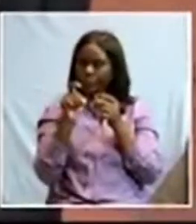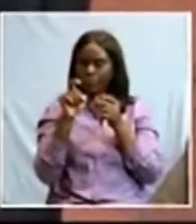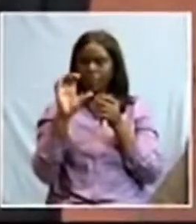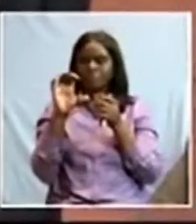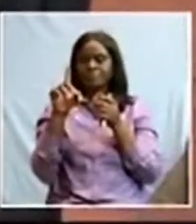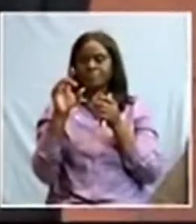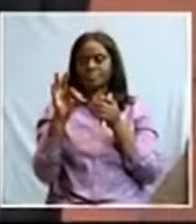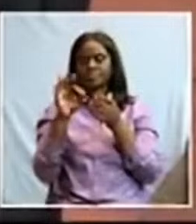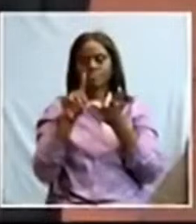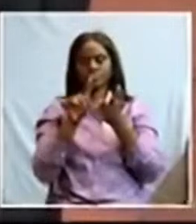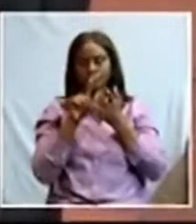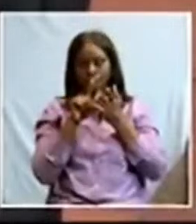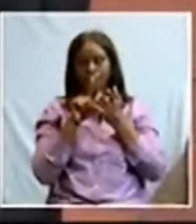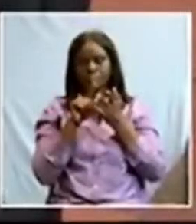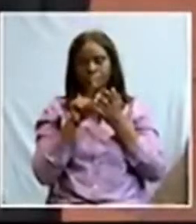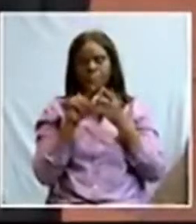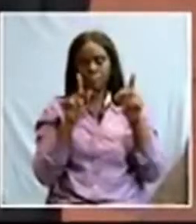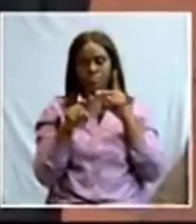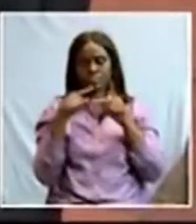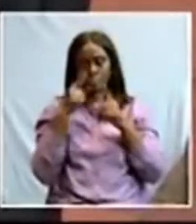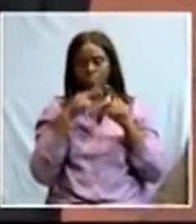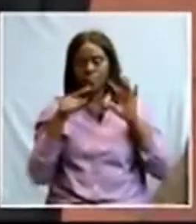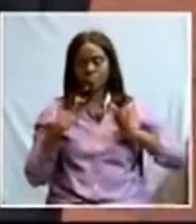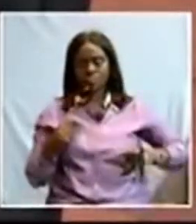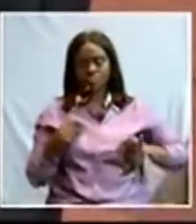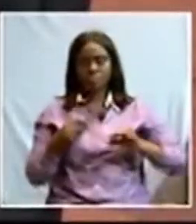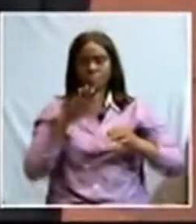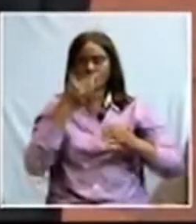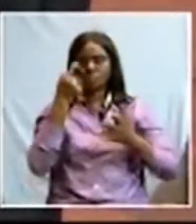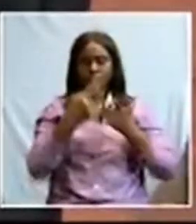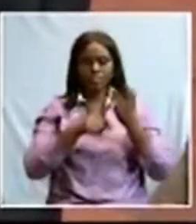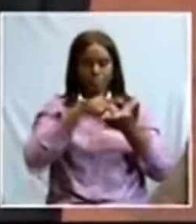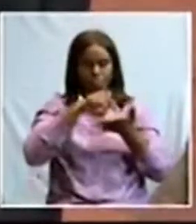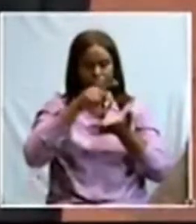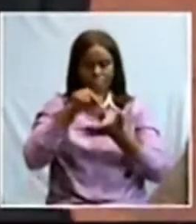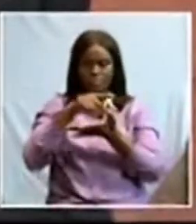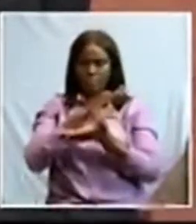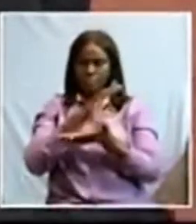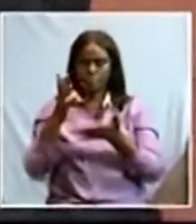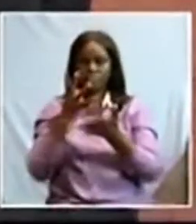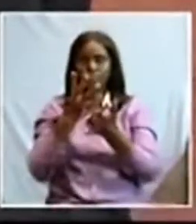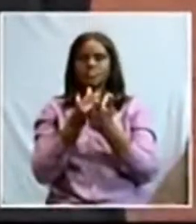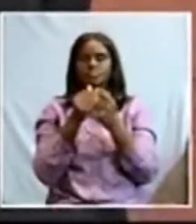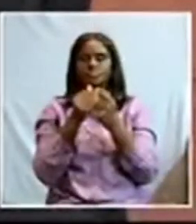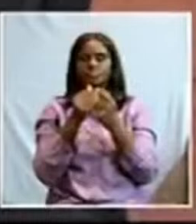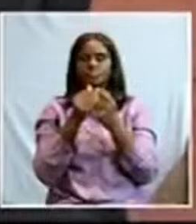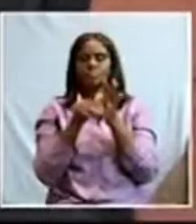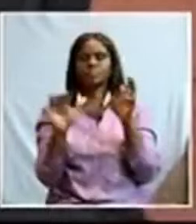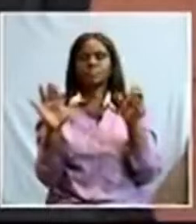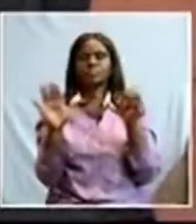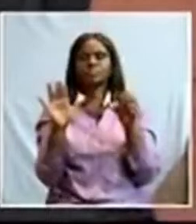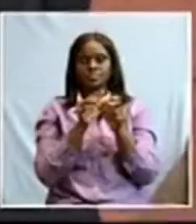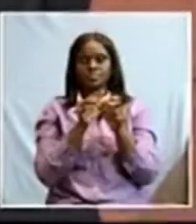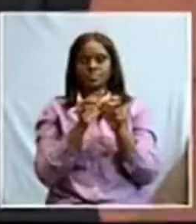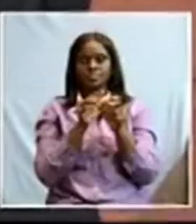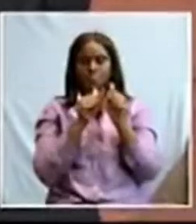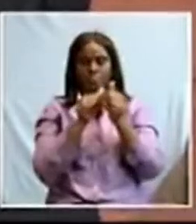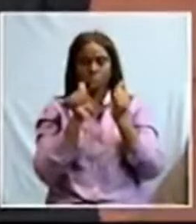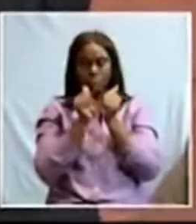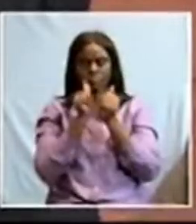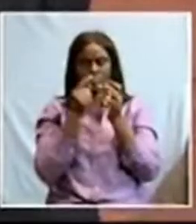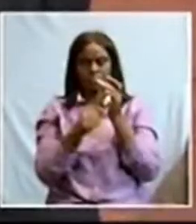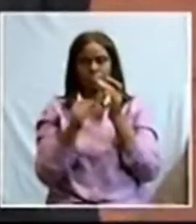loan defaulting beneficiaries to repay the funds in full in line with